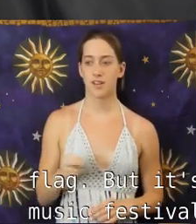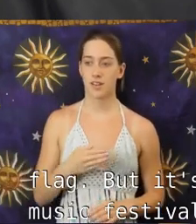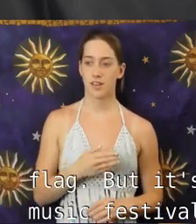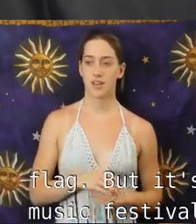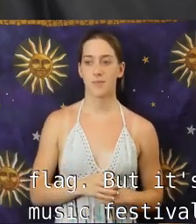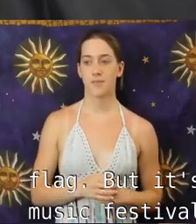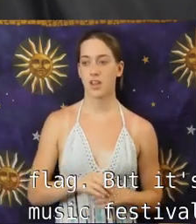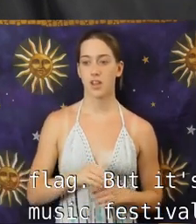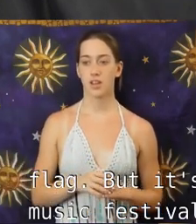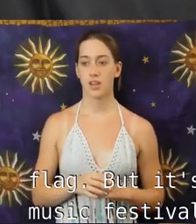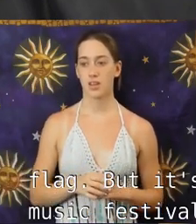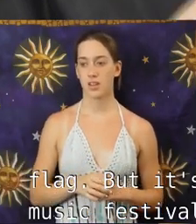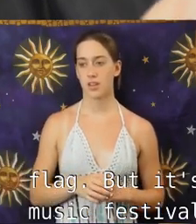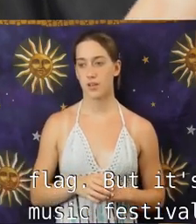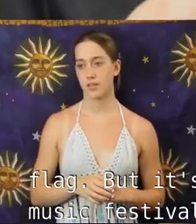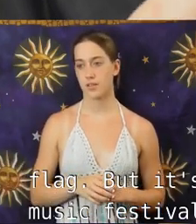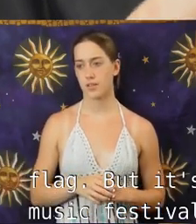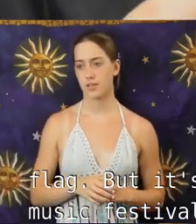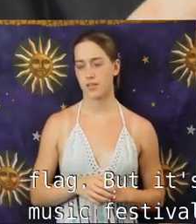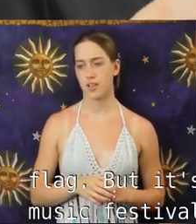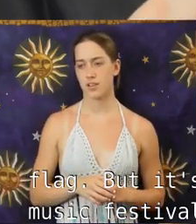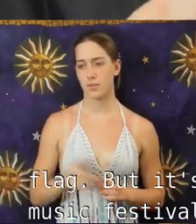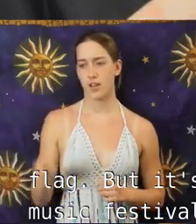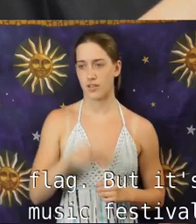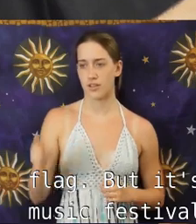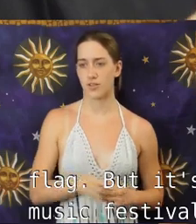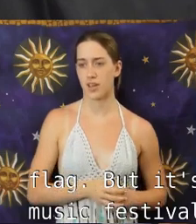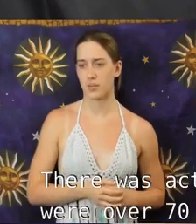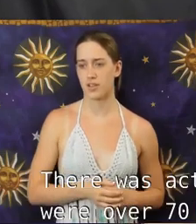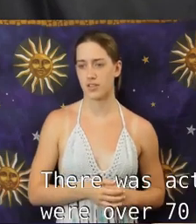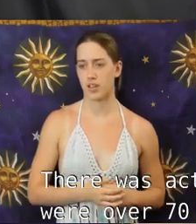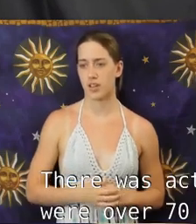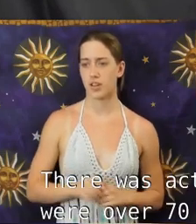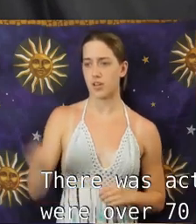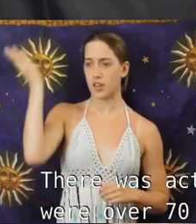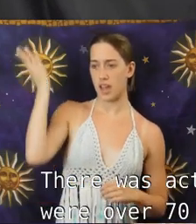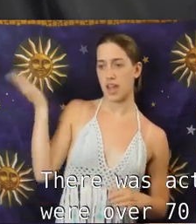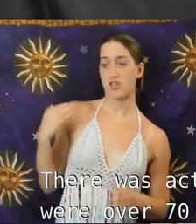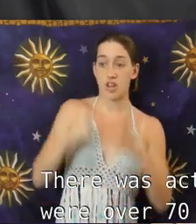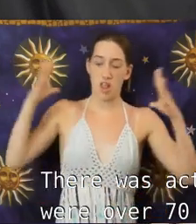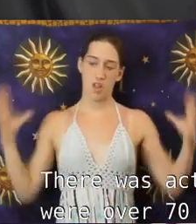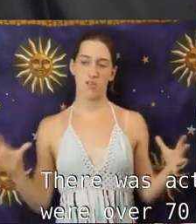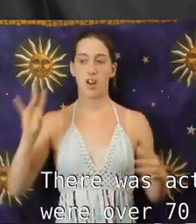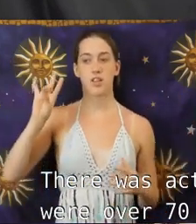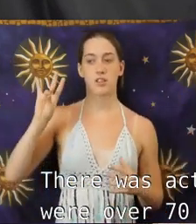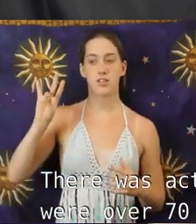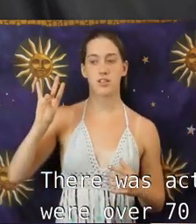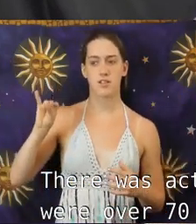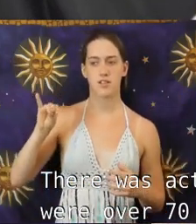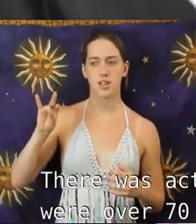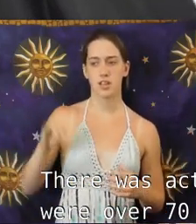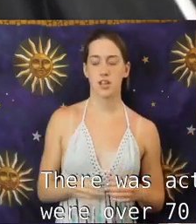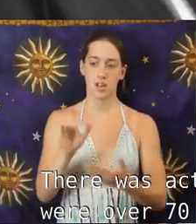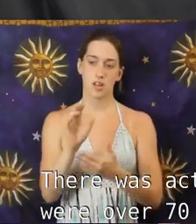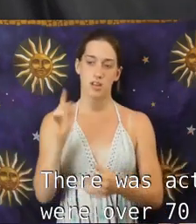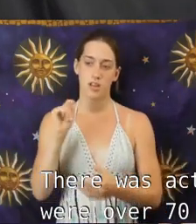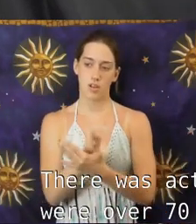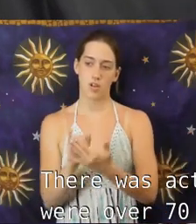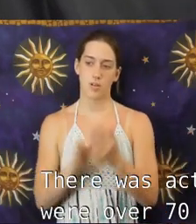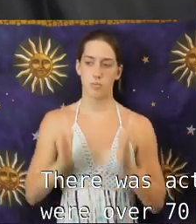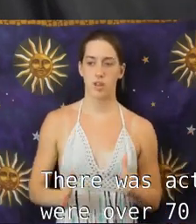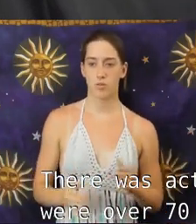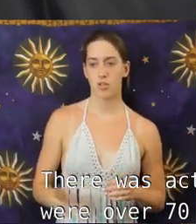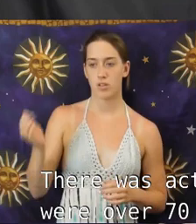it. But it's not just a music festival, it's also a tattoo festival. There's actually, there were over